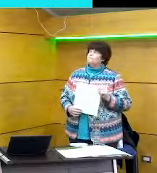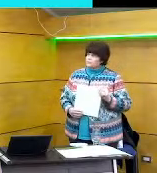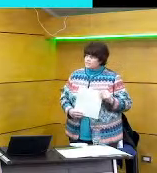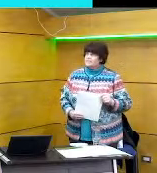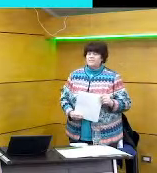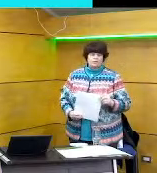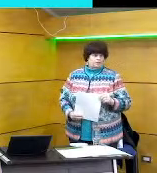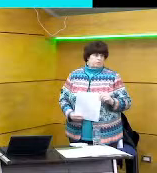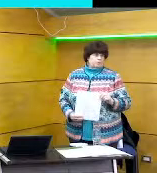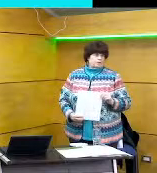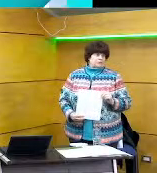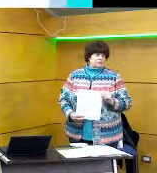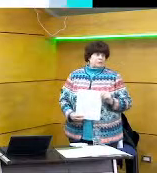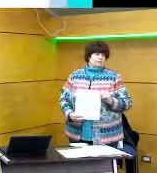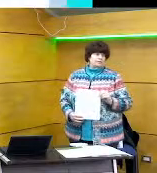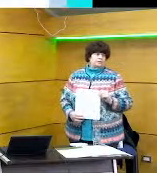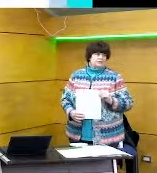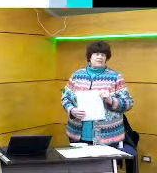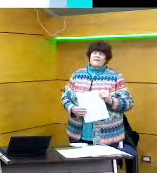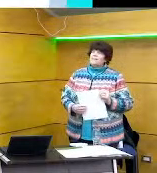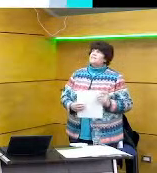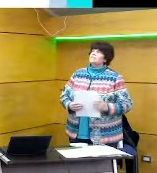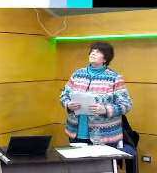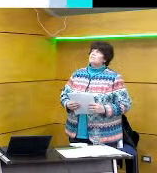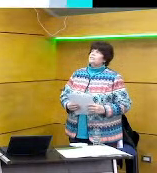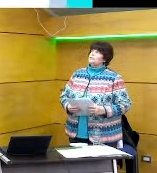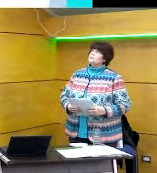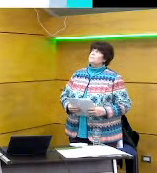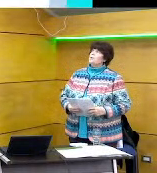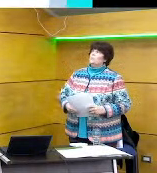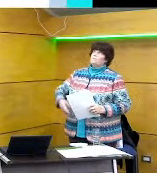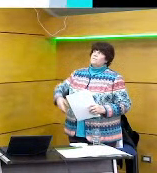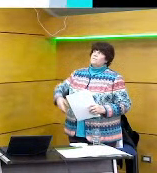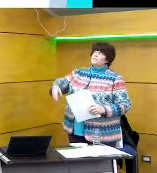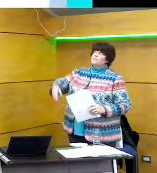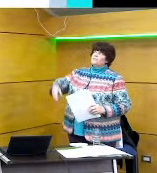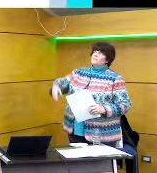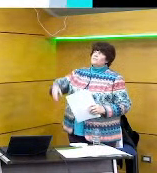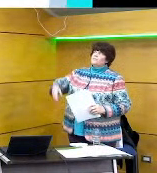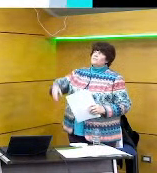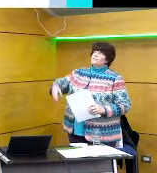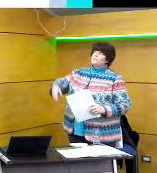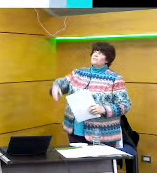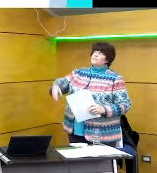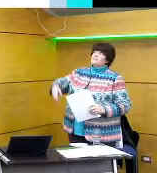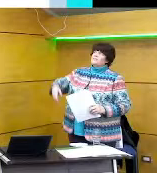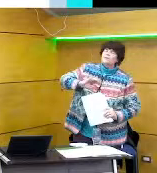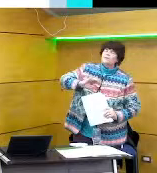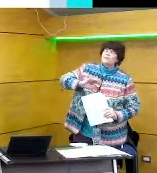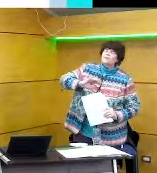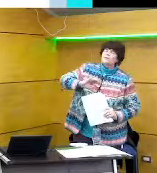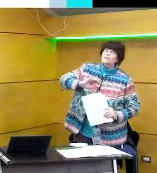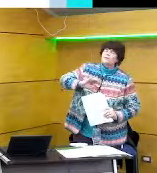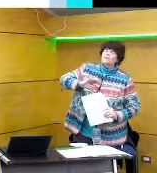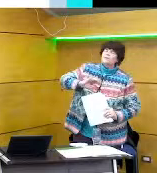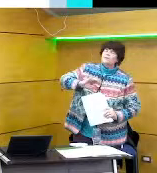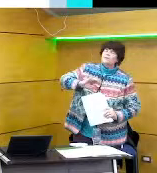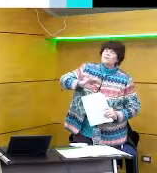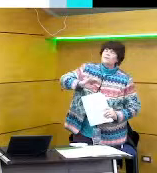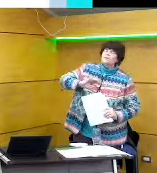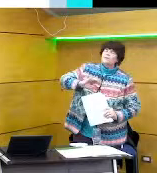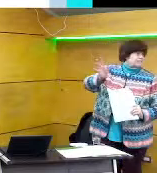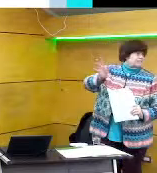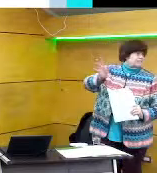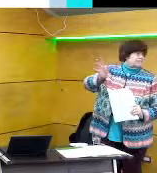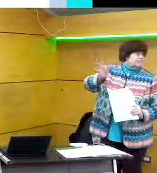The first thing that you want to do is choose a poem. This happens to be, a dialogue.